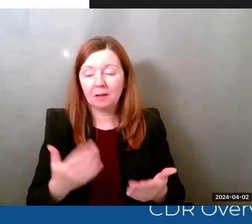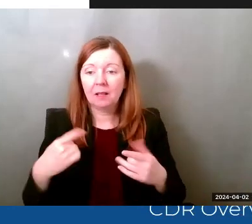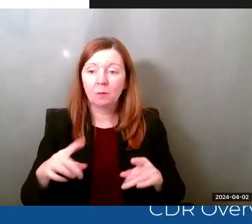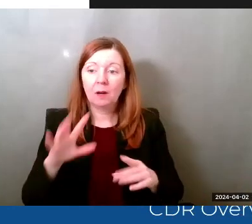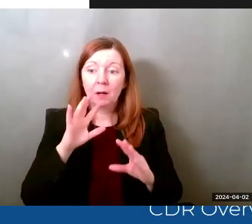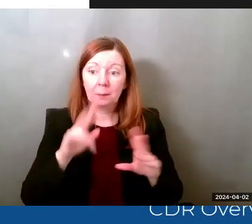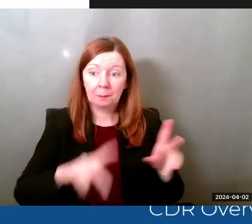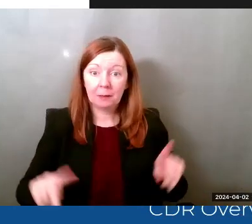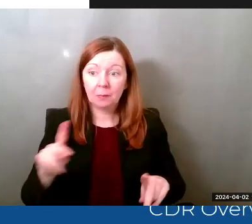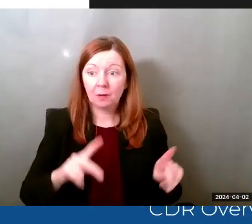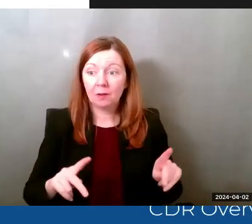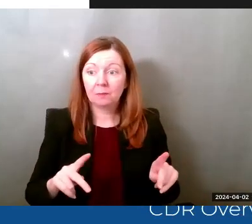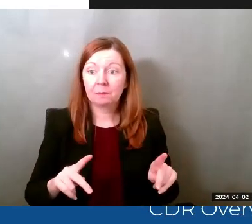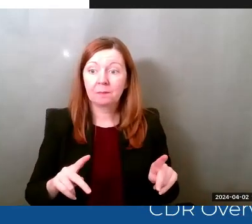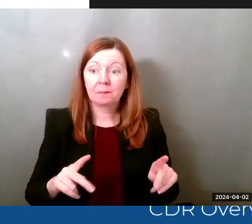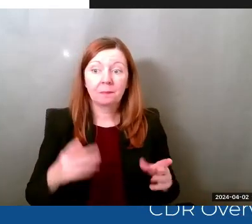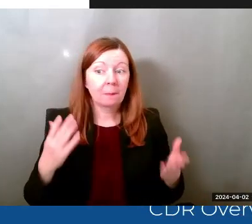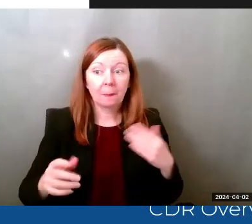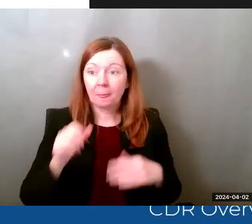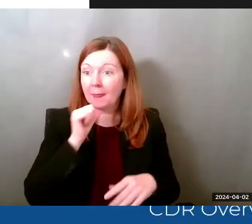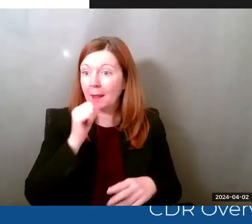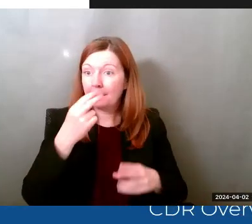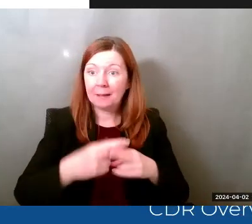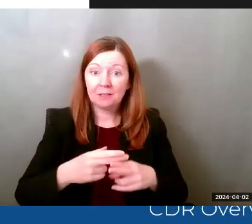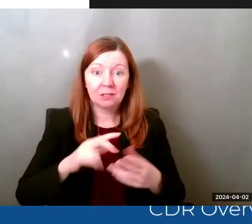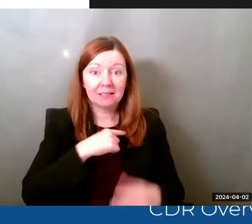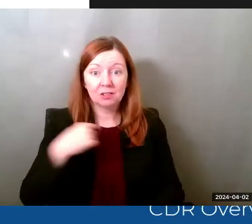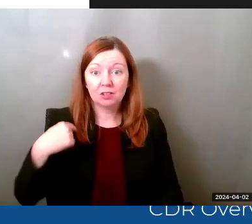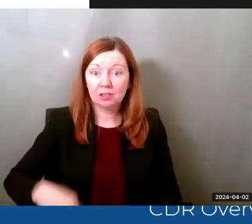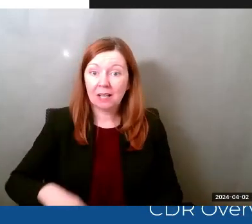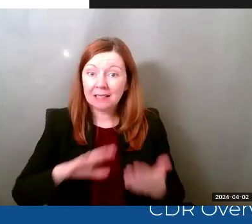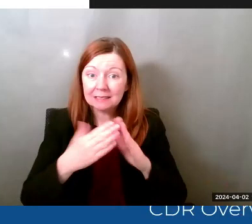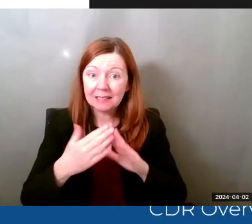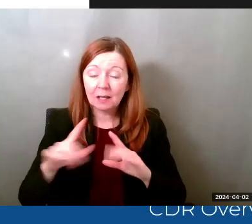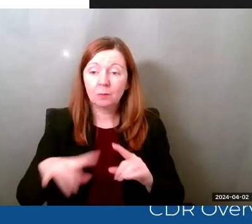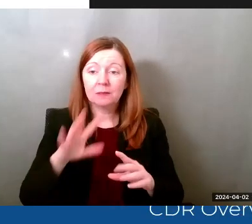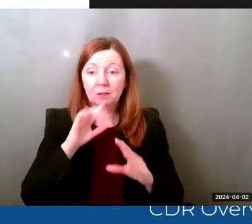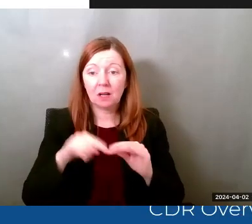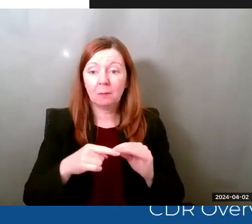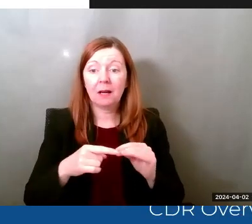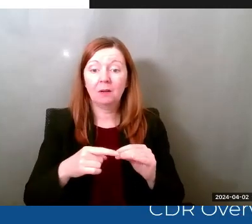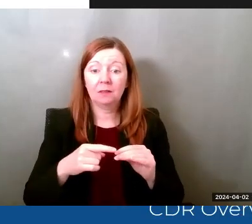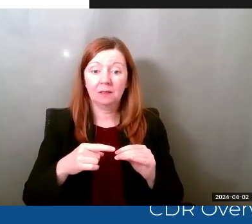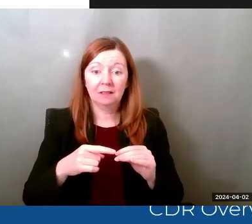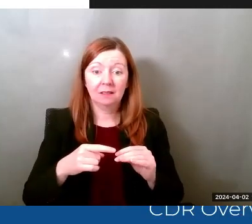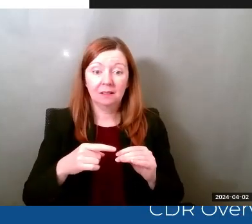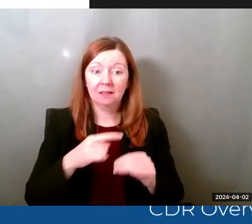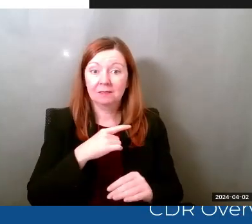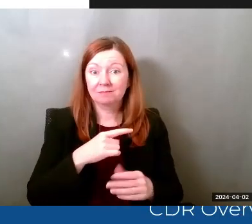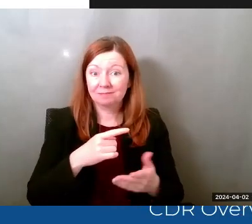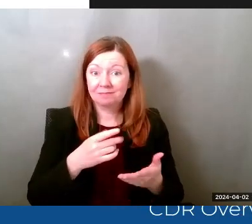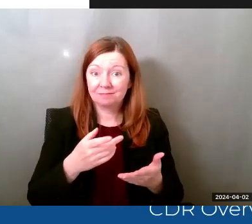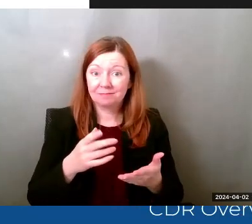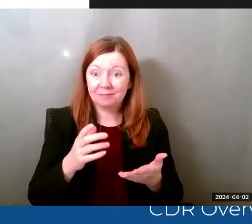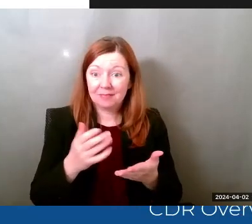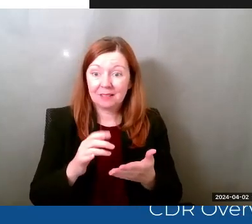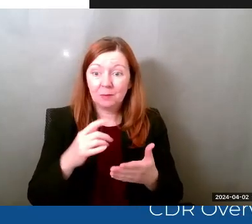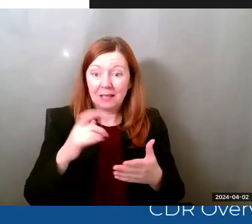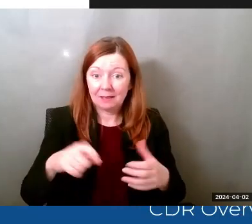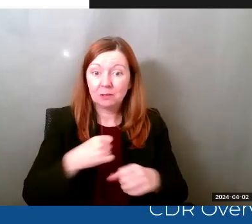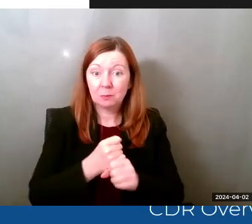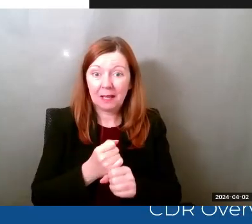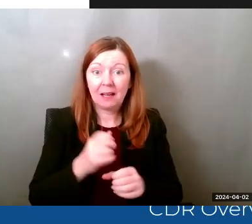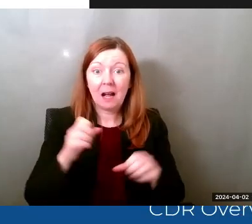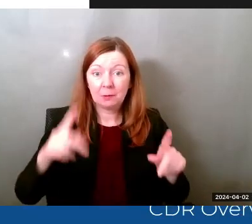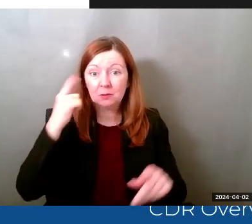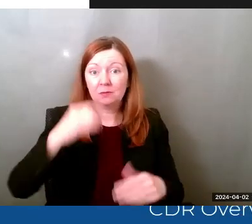people may not be mentioned in Chinatown, when we talk public safety, that's coded for young Black men. So if we're not creating these opportunities for young